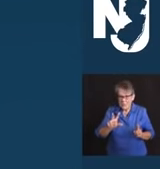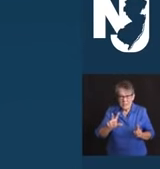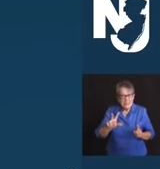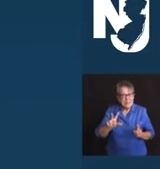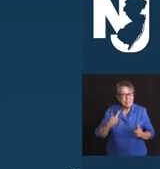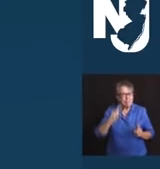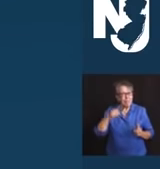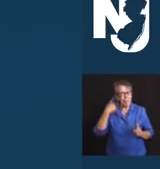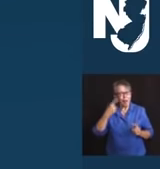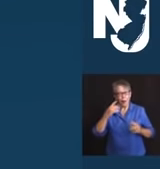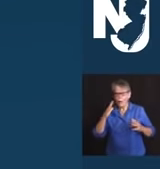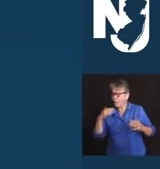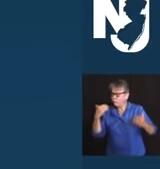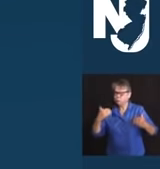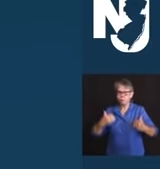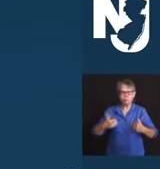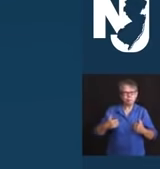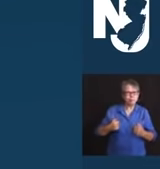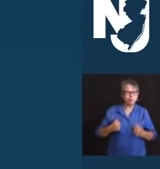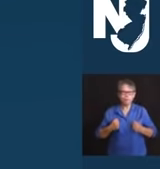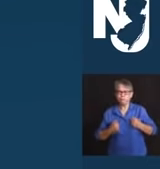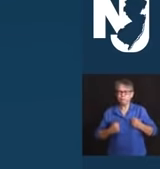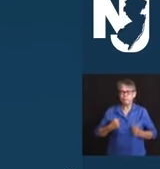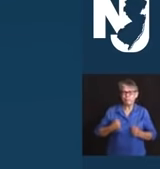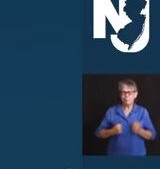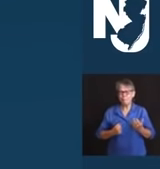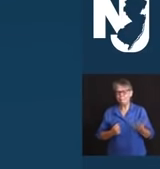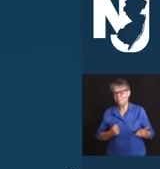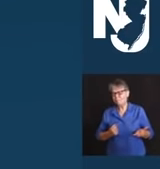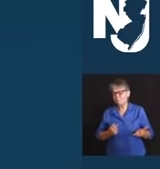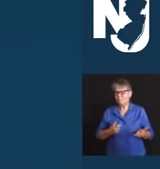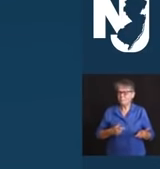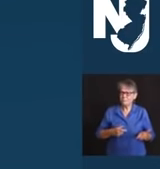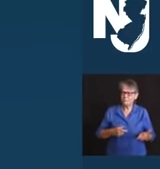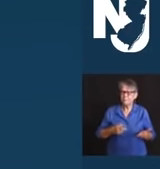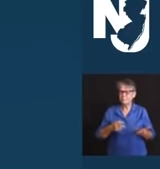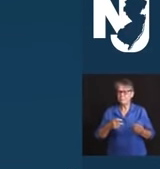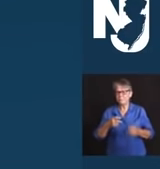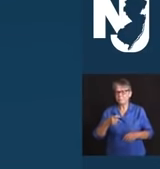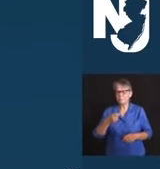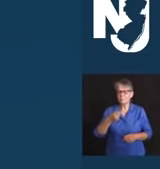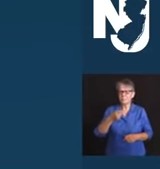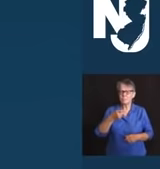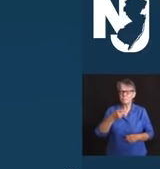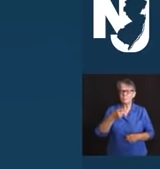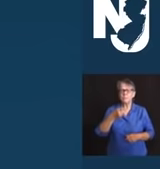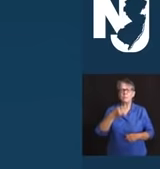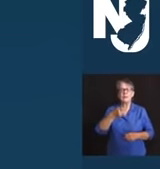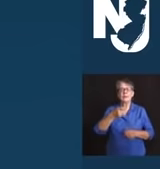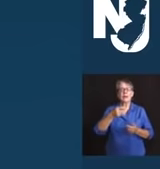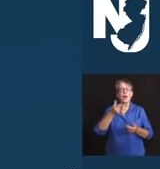a century as a graphic designer, closing out his career in 2012 with the global